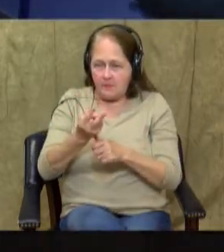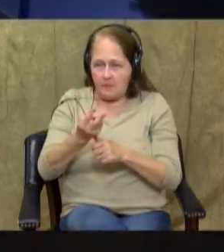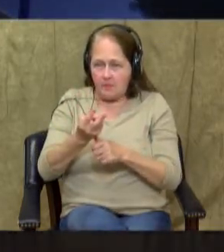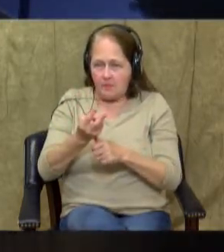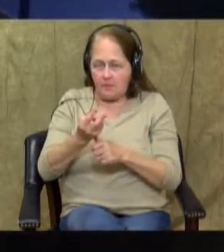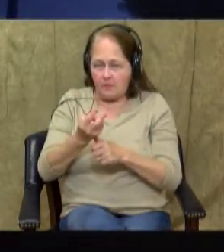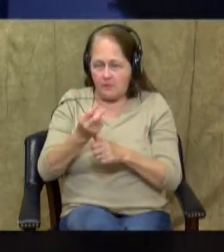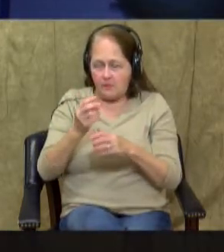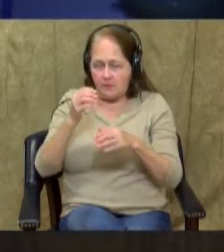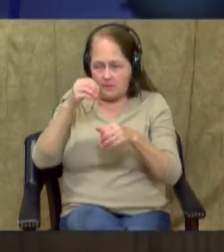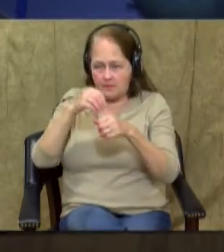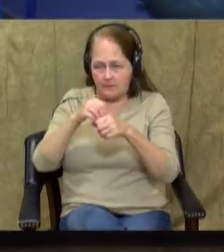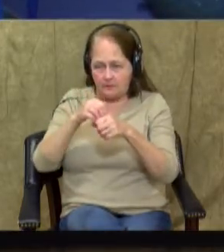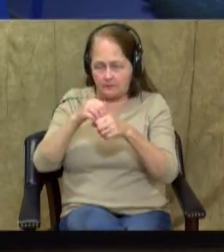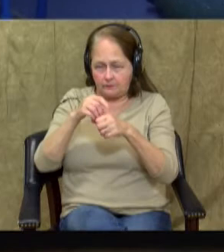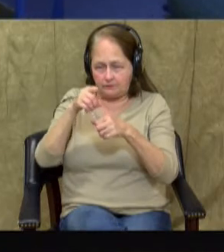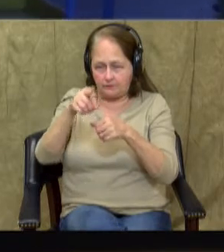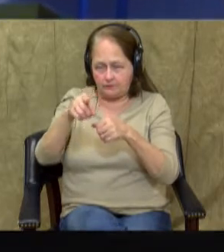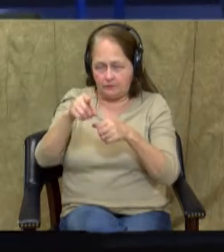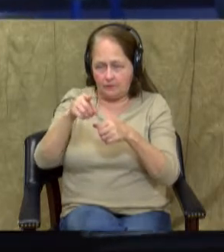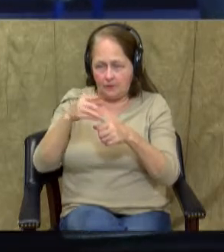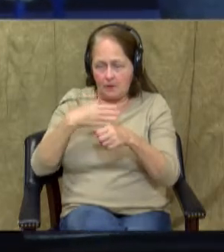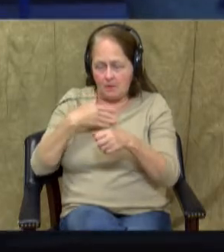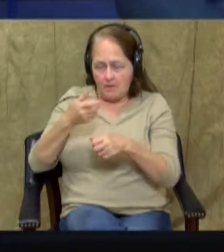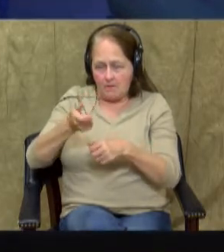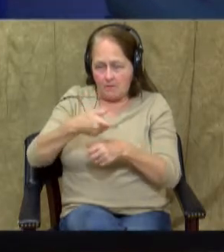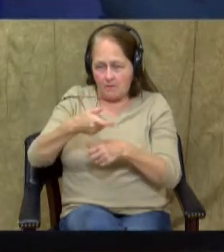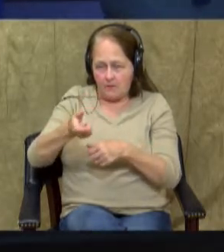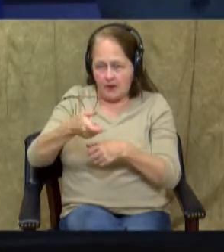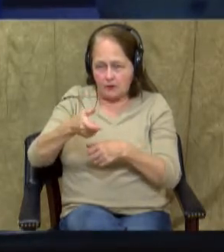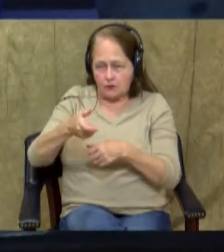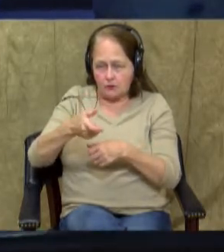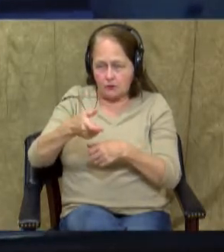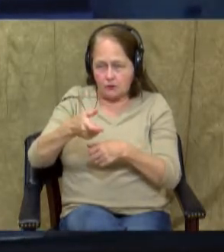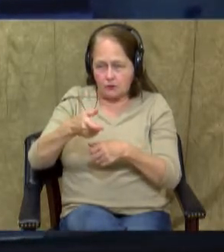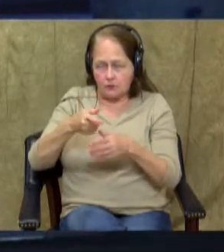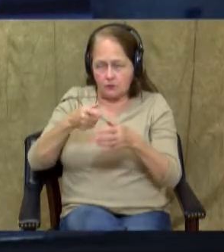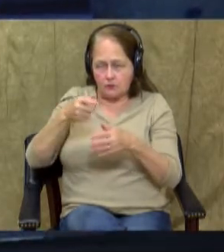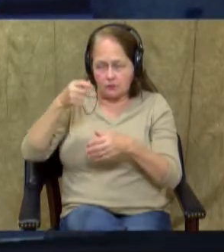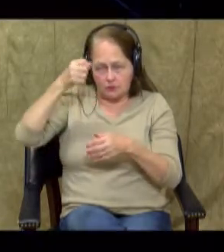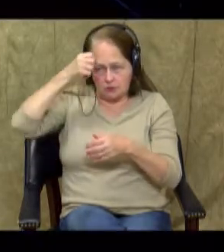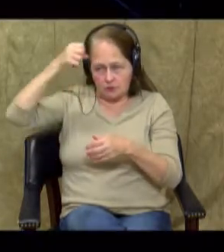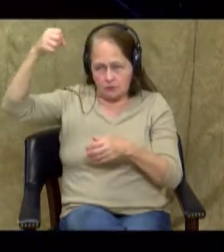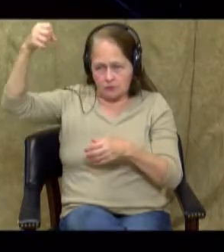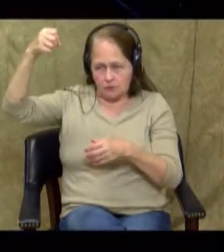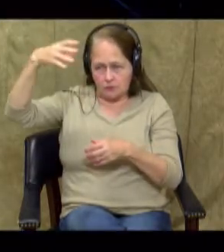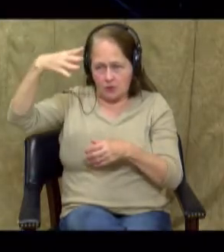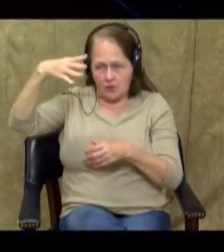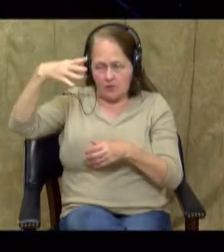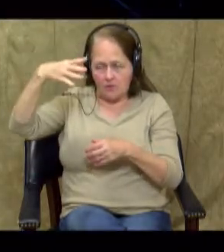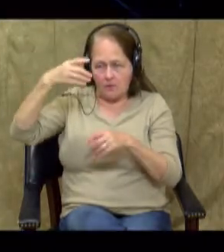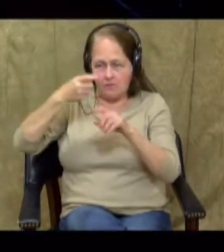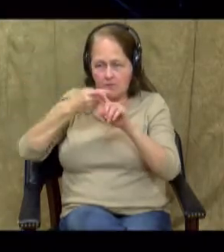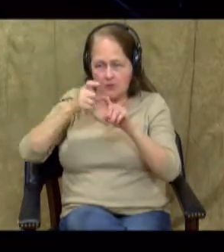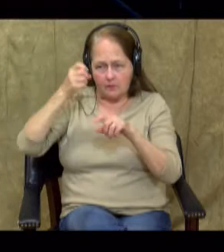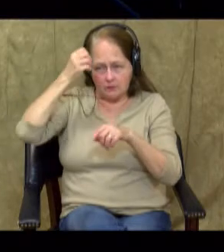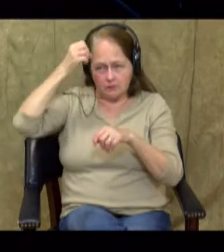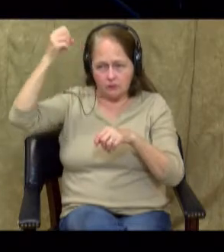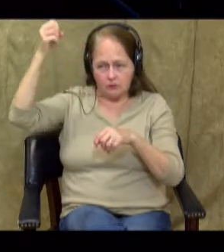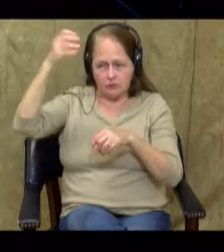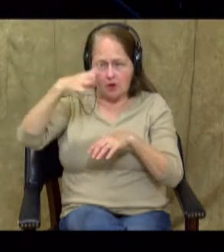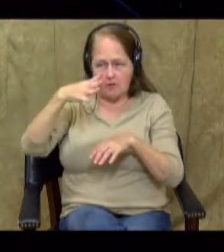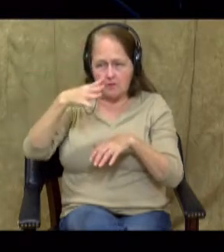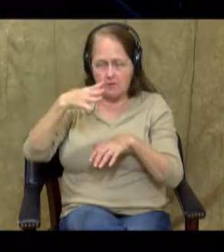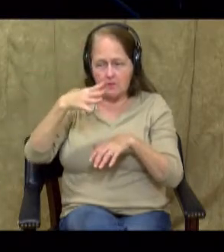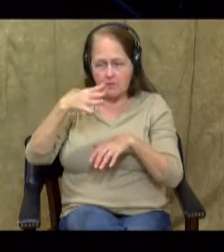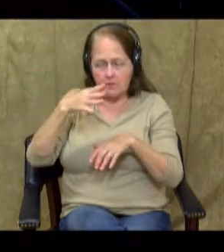So, in this model, my flashlight is representing the sun, because that's where all of the light comes from. The